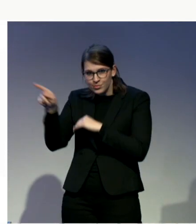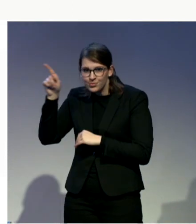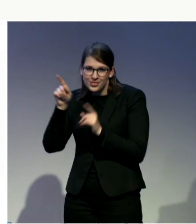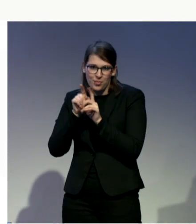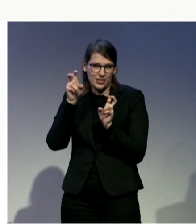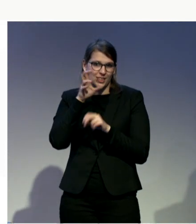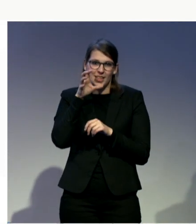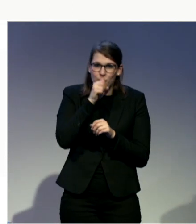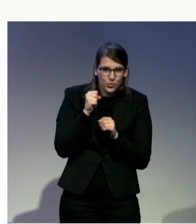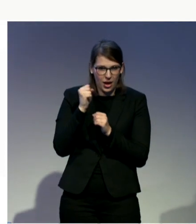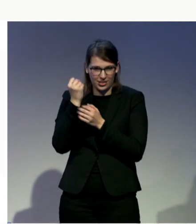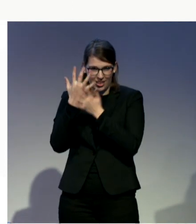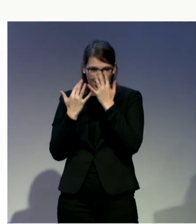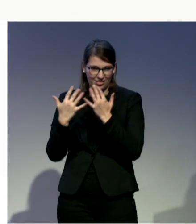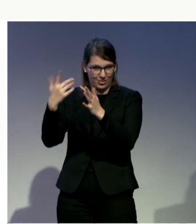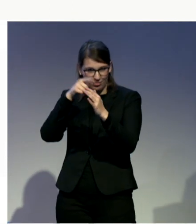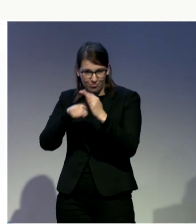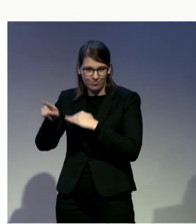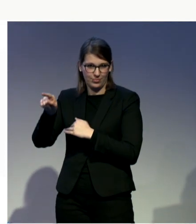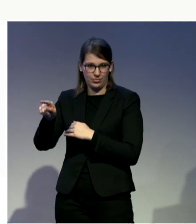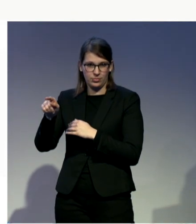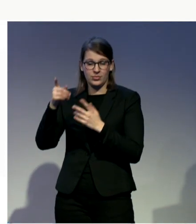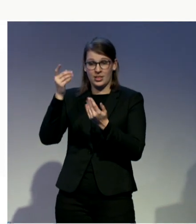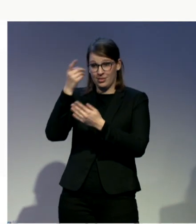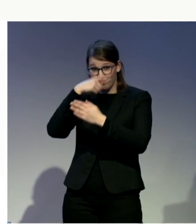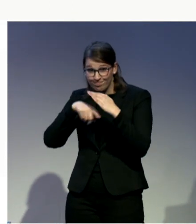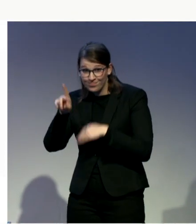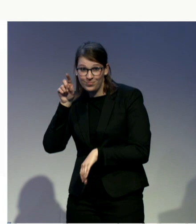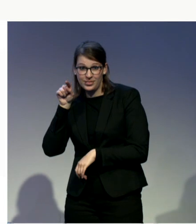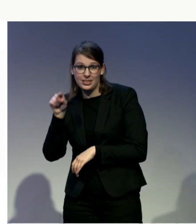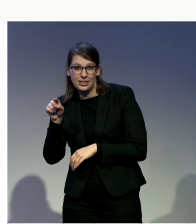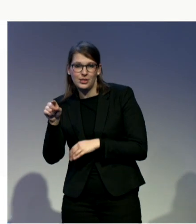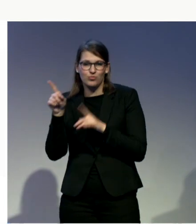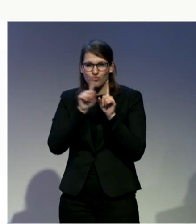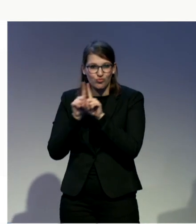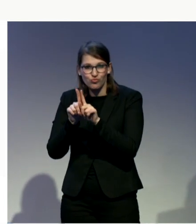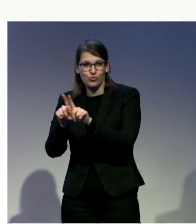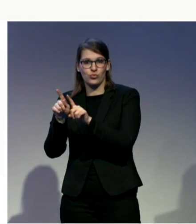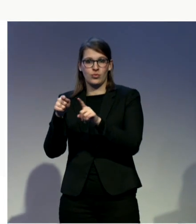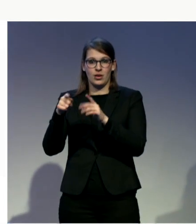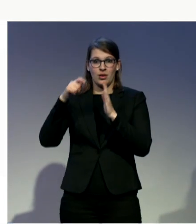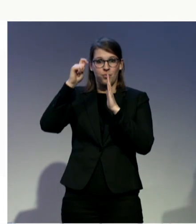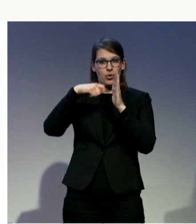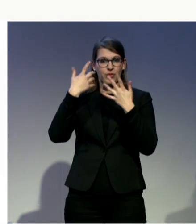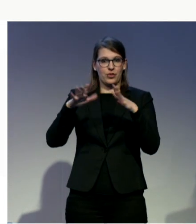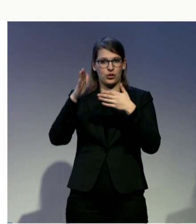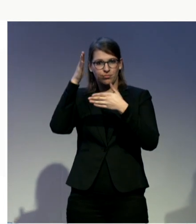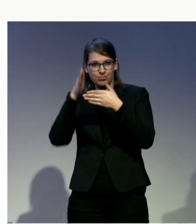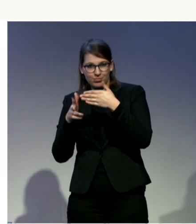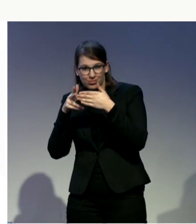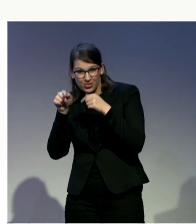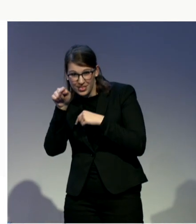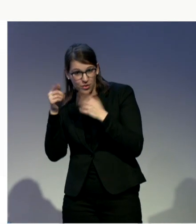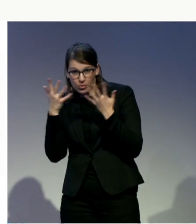film, they are walking. Now, my mum chose this film because she really liked the book.